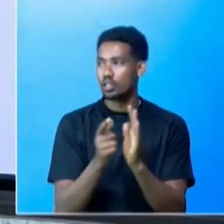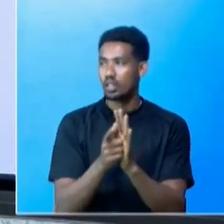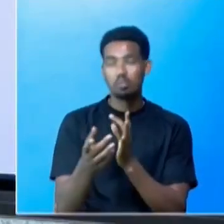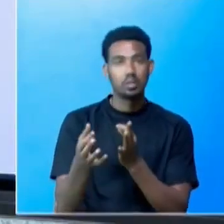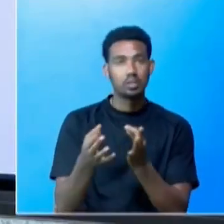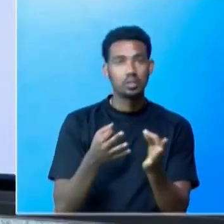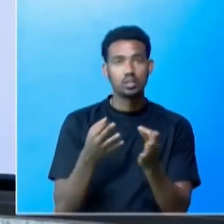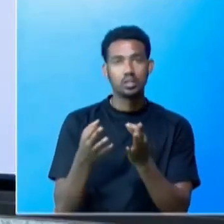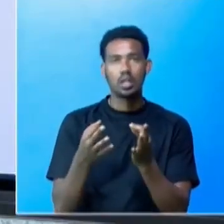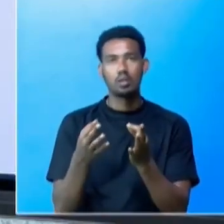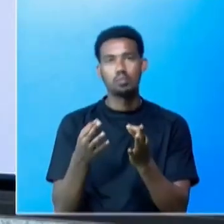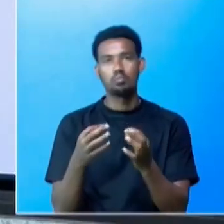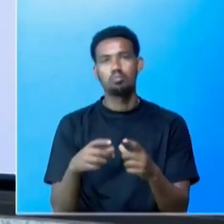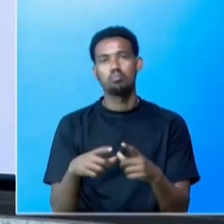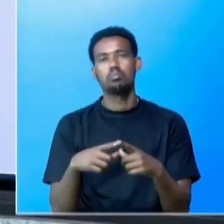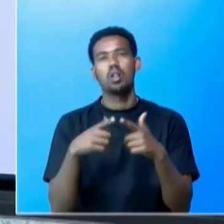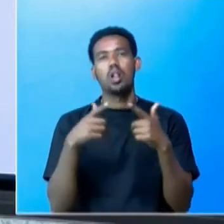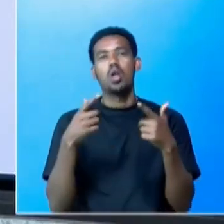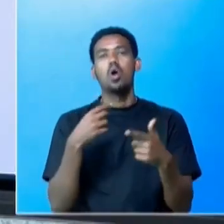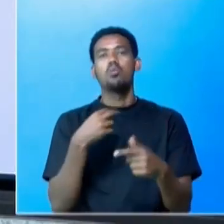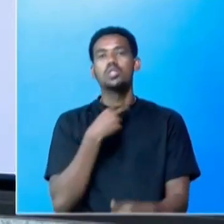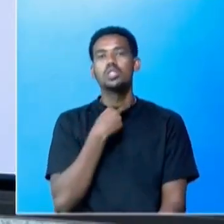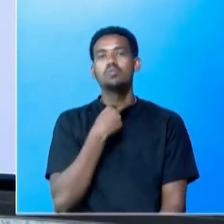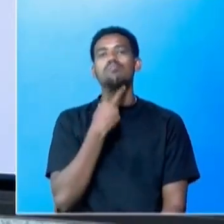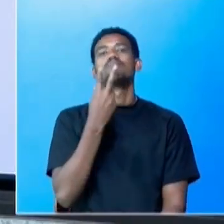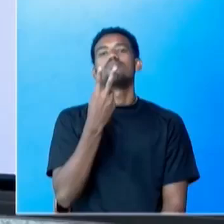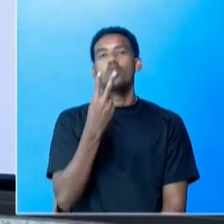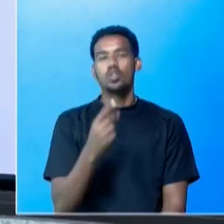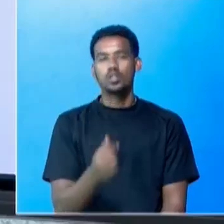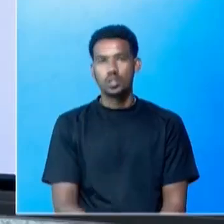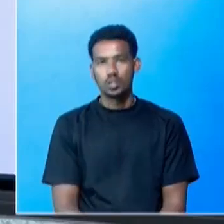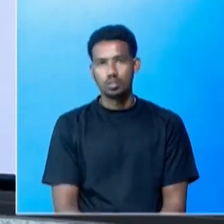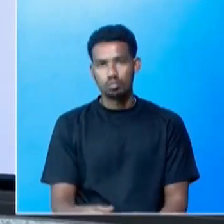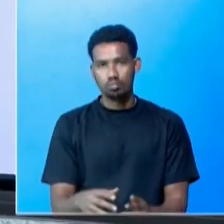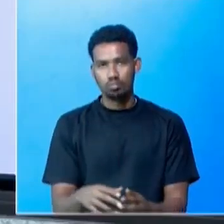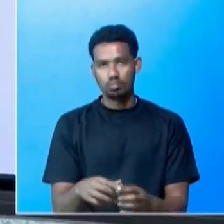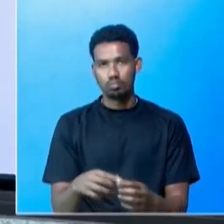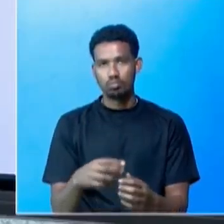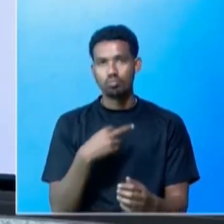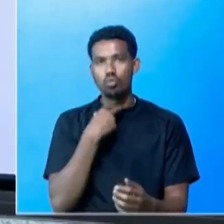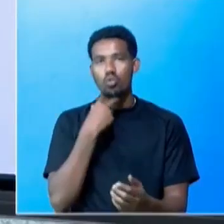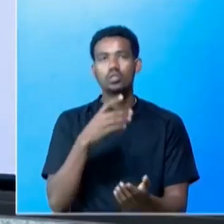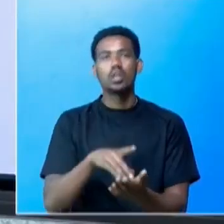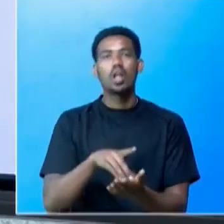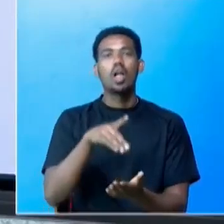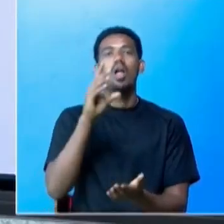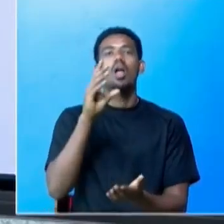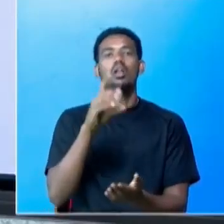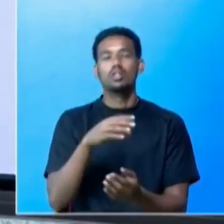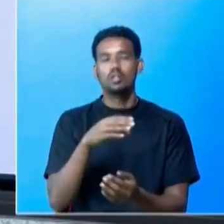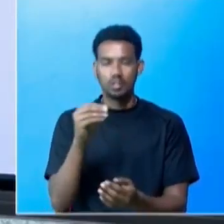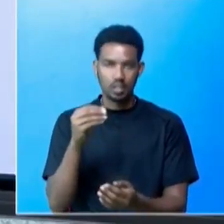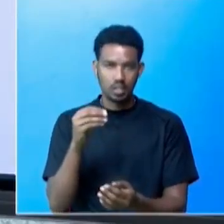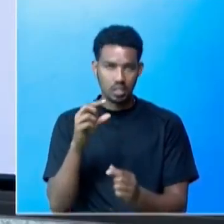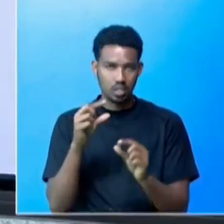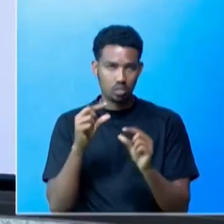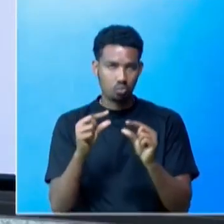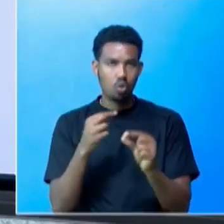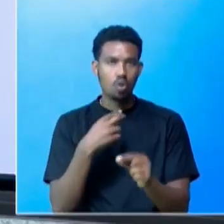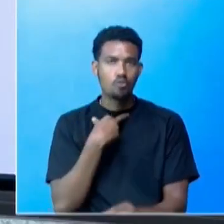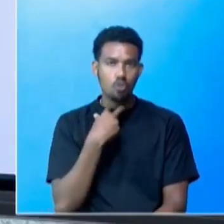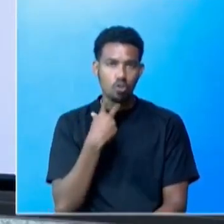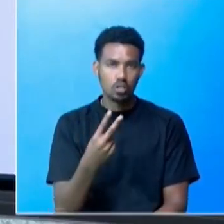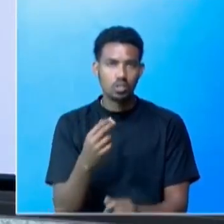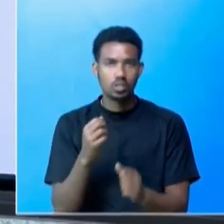also loud and soft, that easy to understand. Here is the next